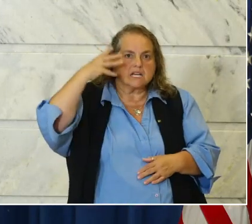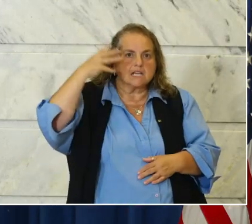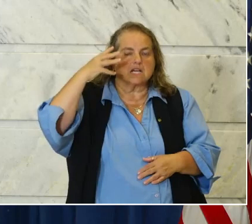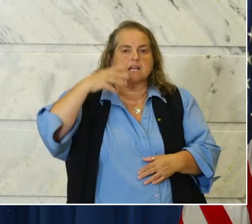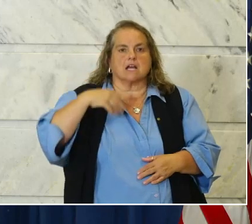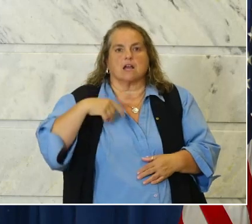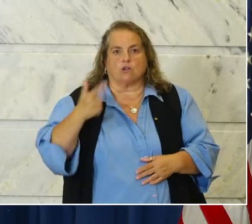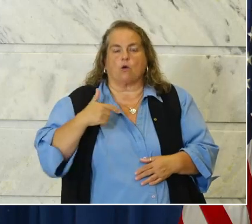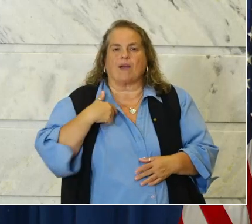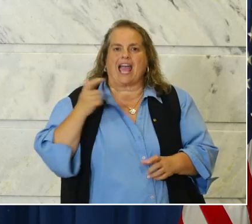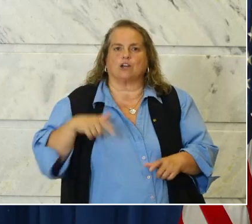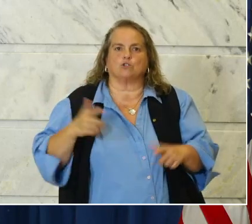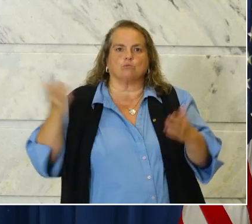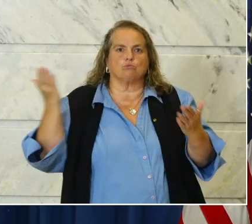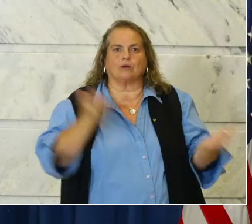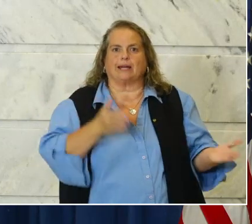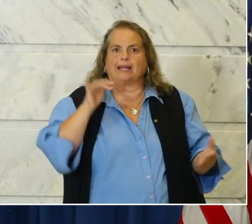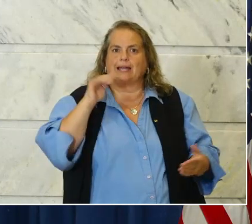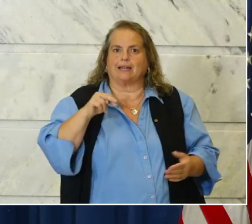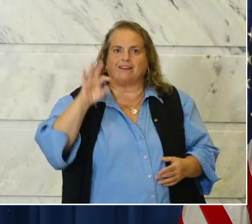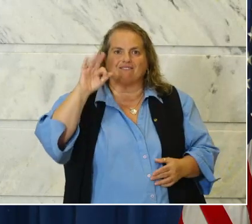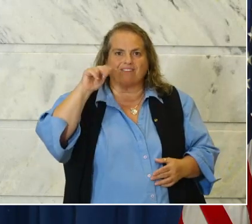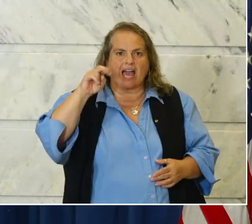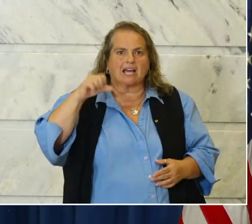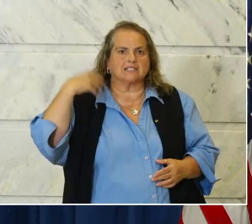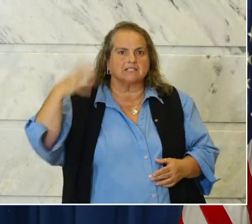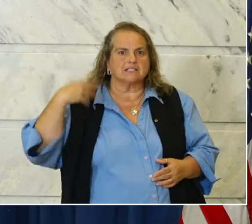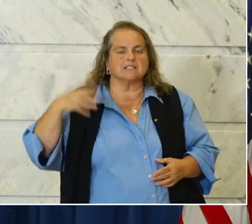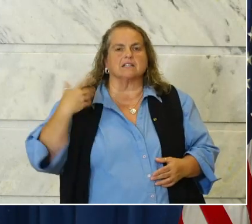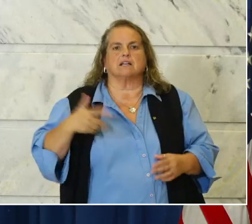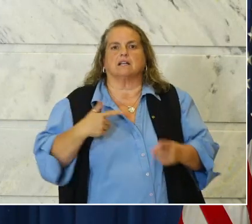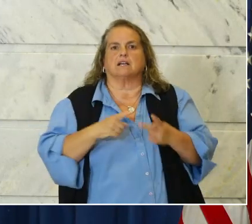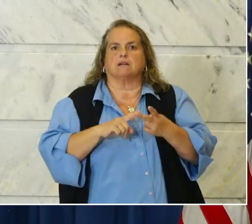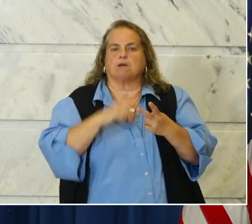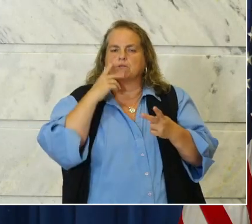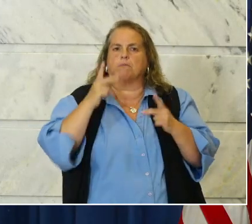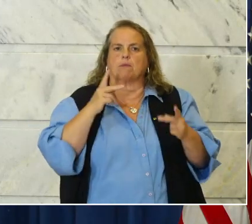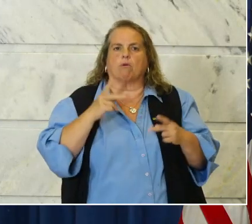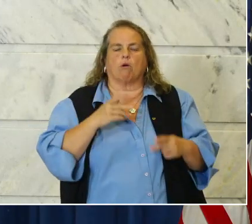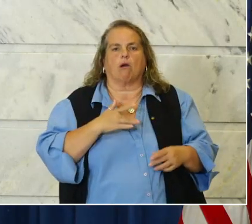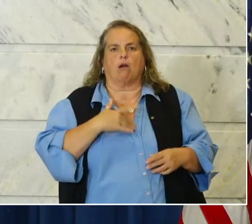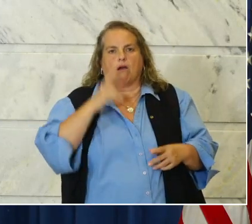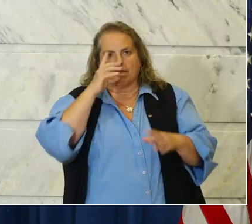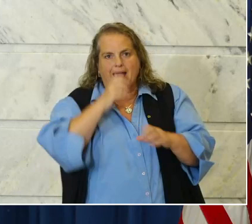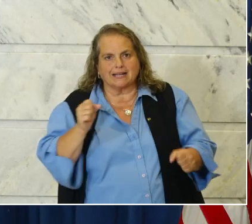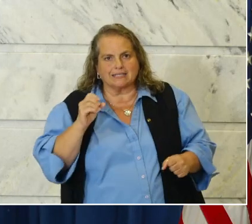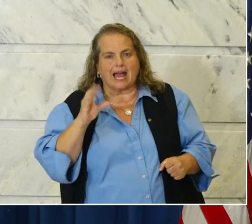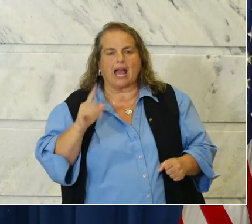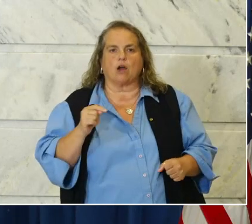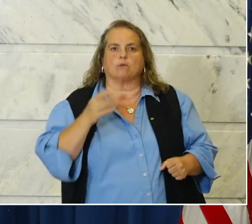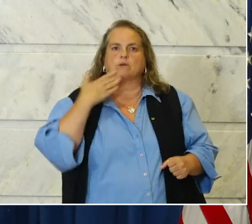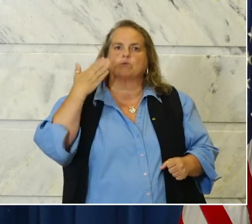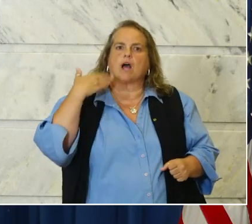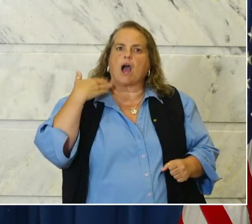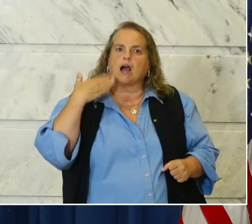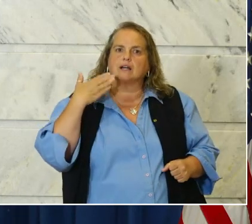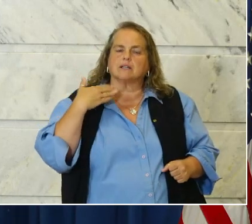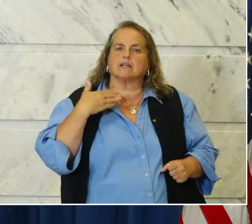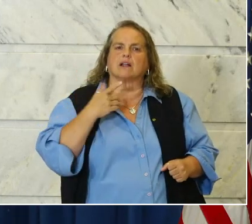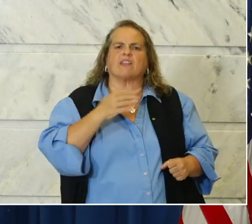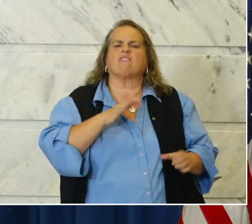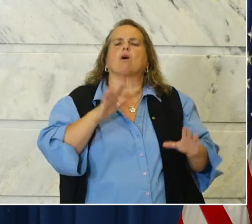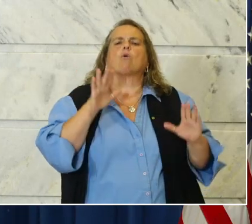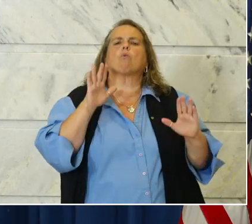we had to bring in fans from emergency management because people had passed out. They have been an